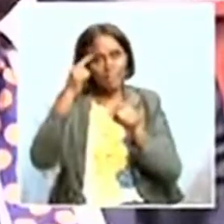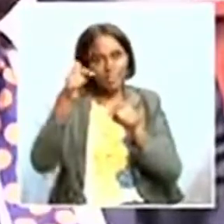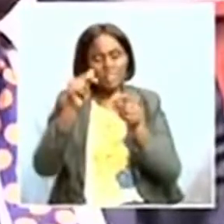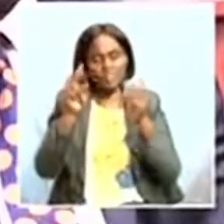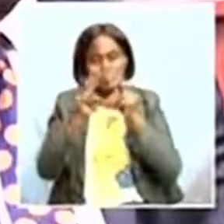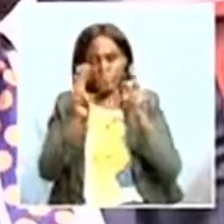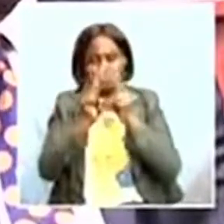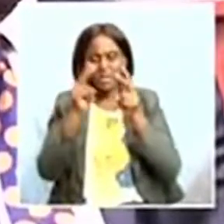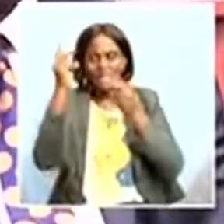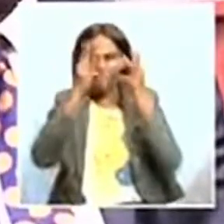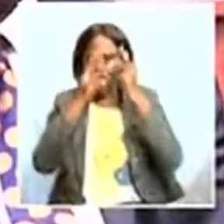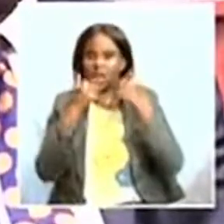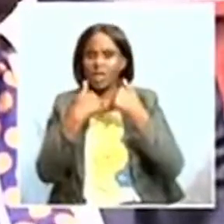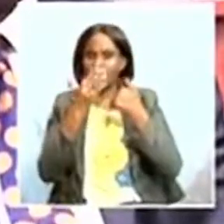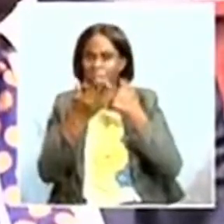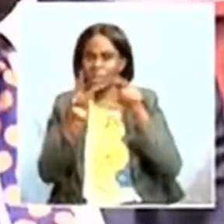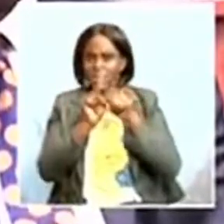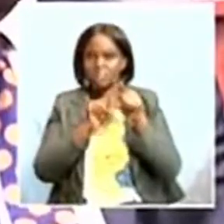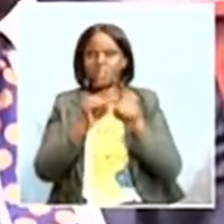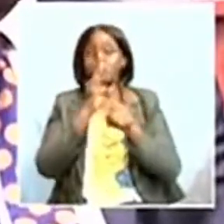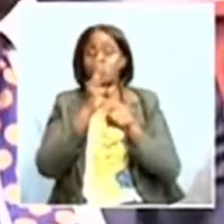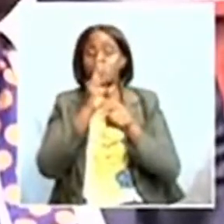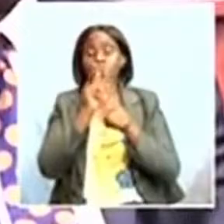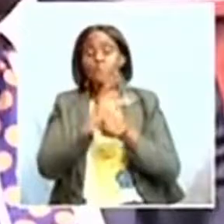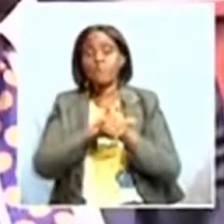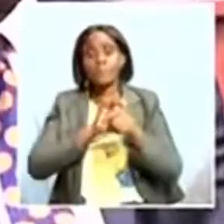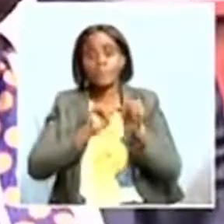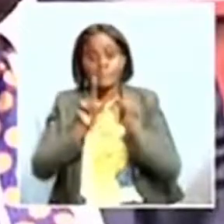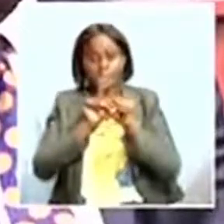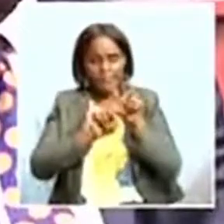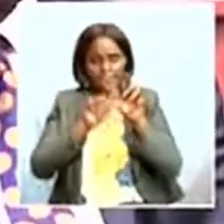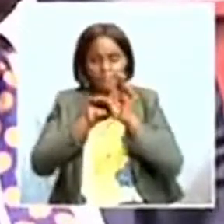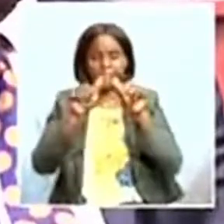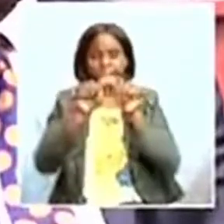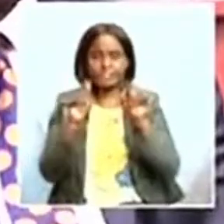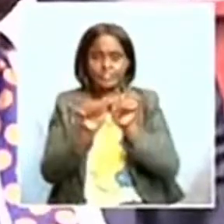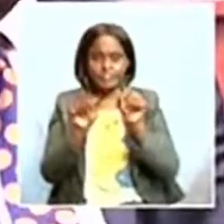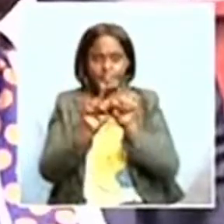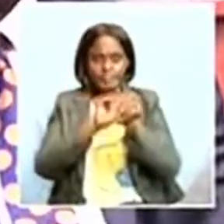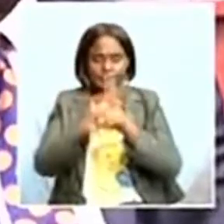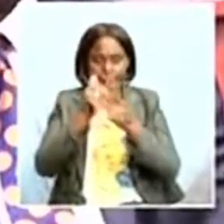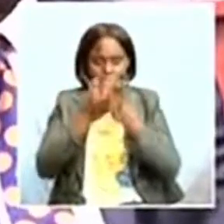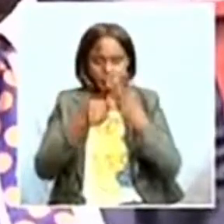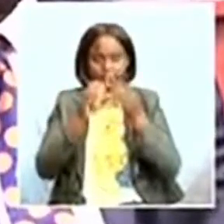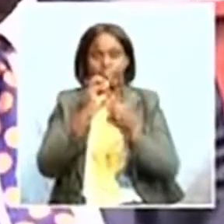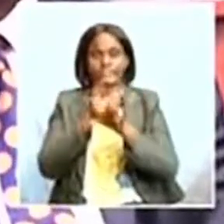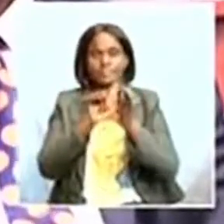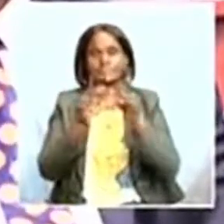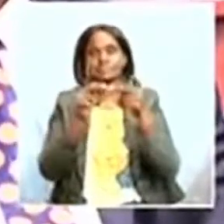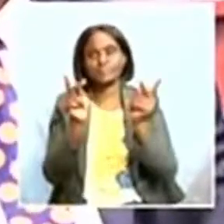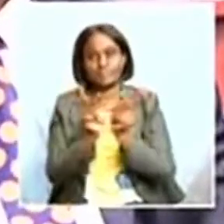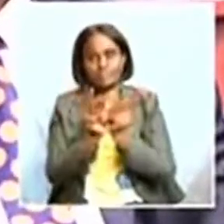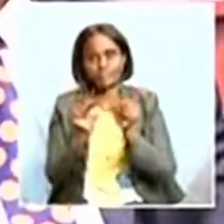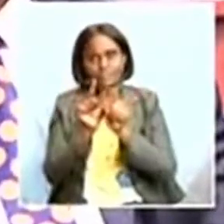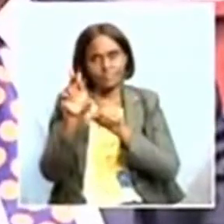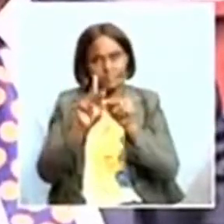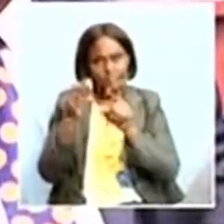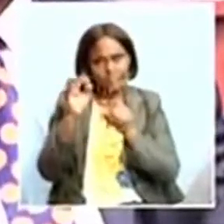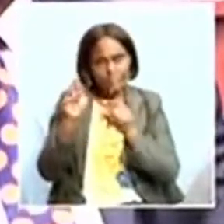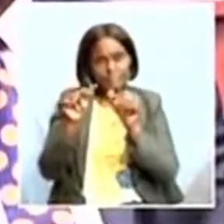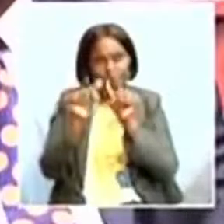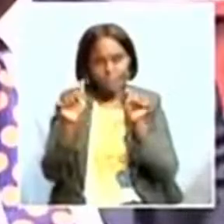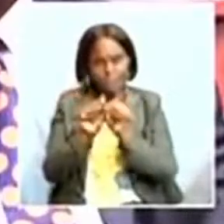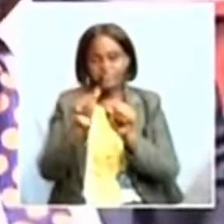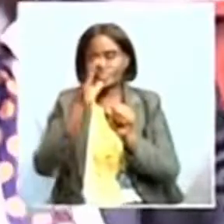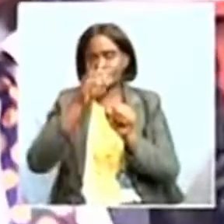very concerned. The water utilities in that area are already on site. The people of that